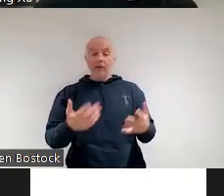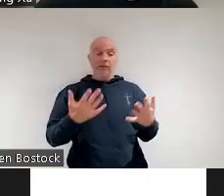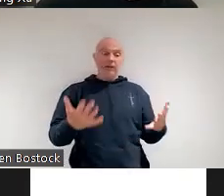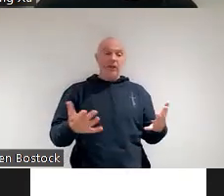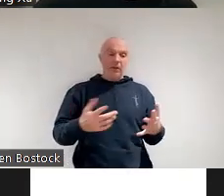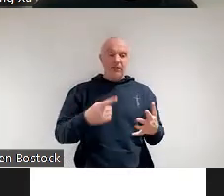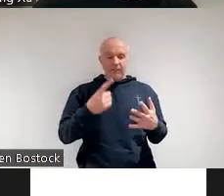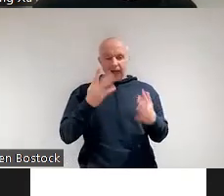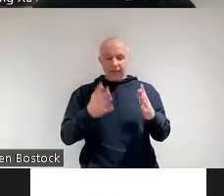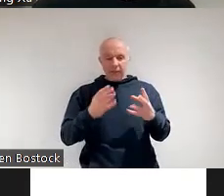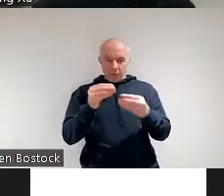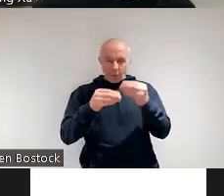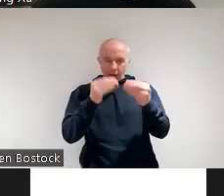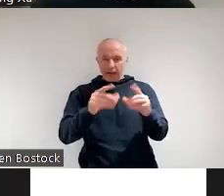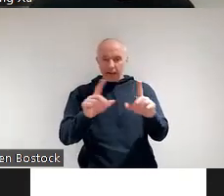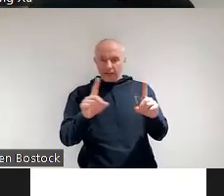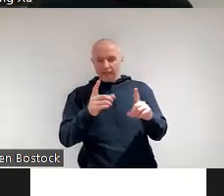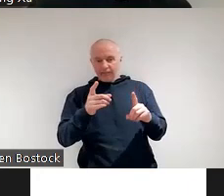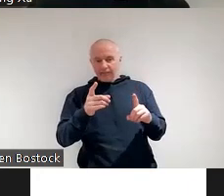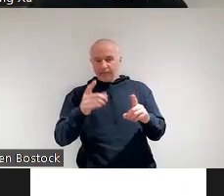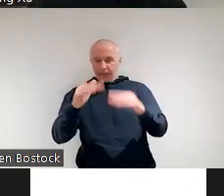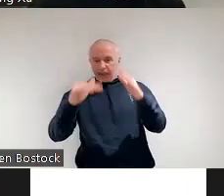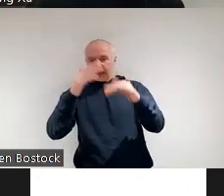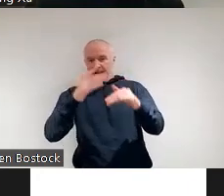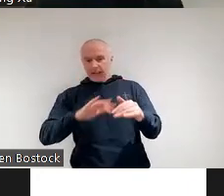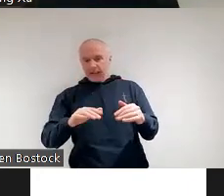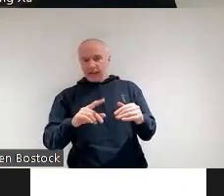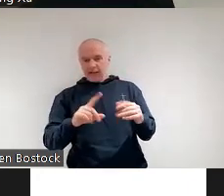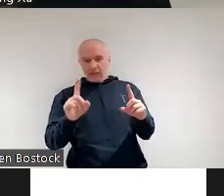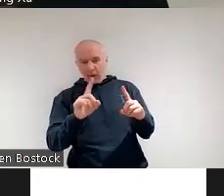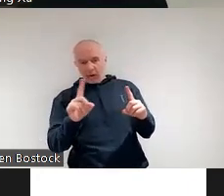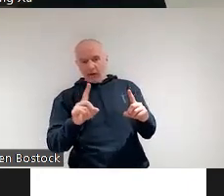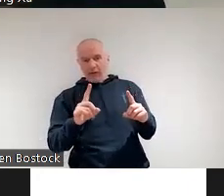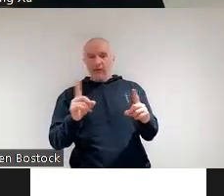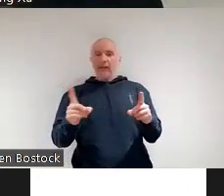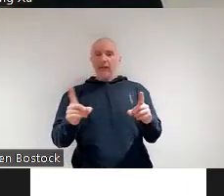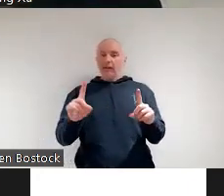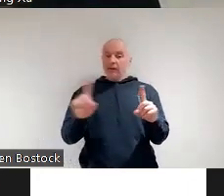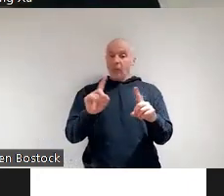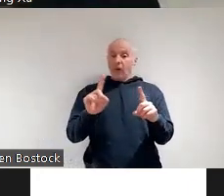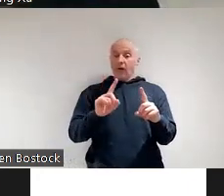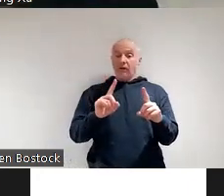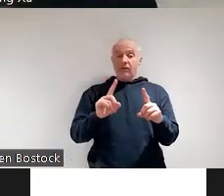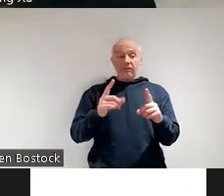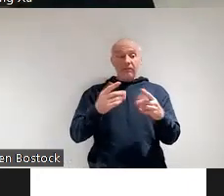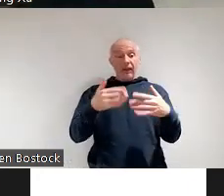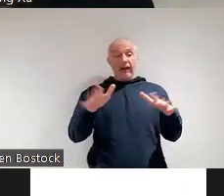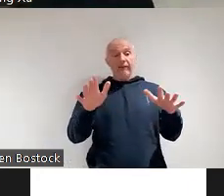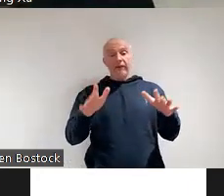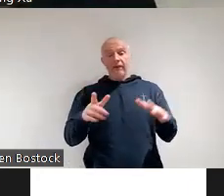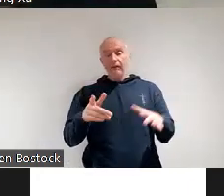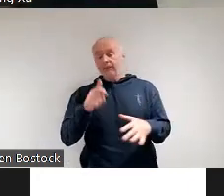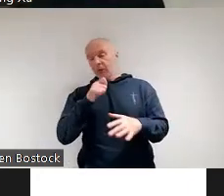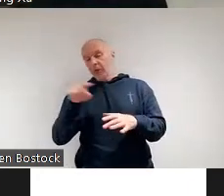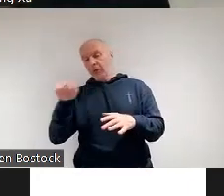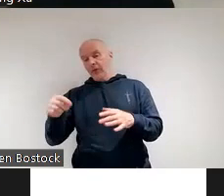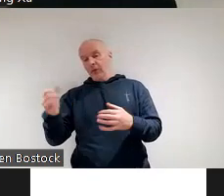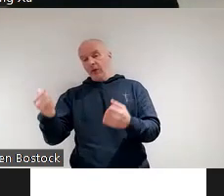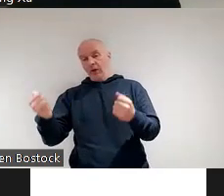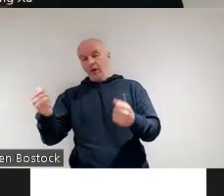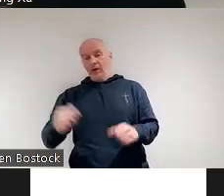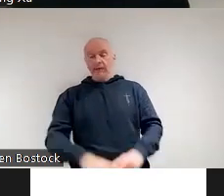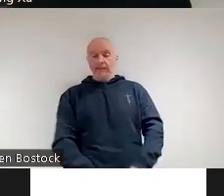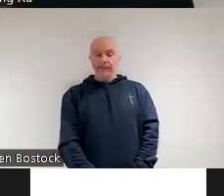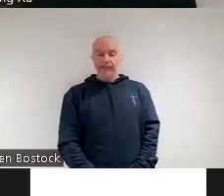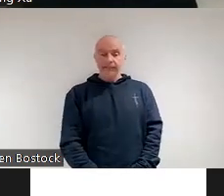beyond whatever is required by the grid. Also, you can obviously install local renewable resource. If you have a solar panel there, of course,